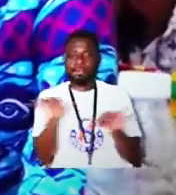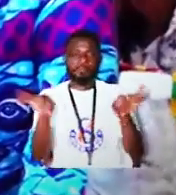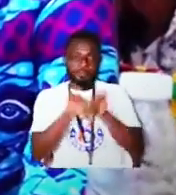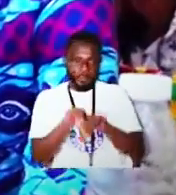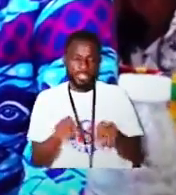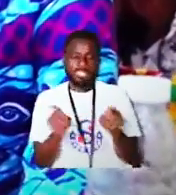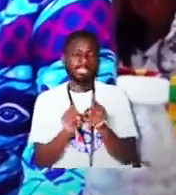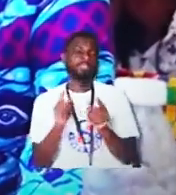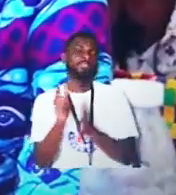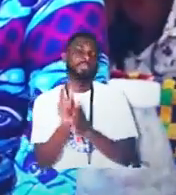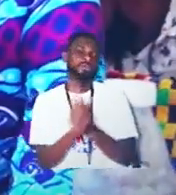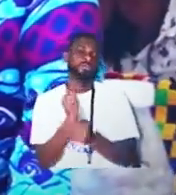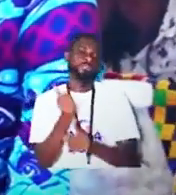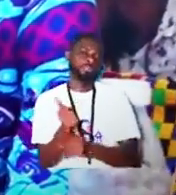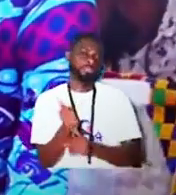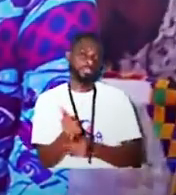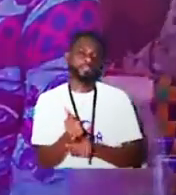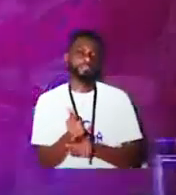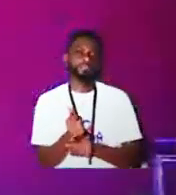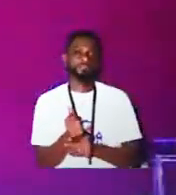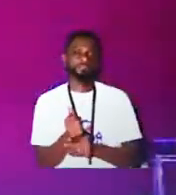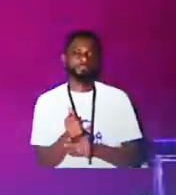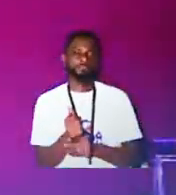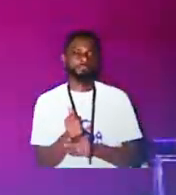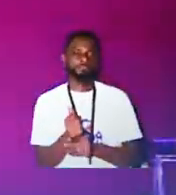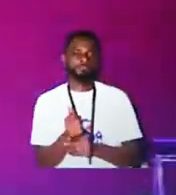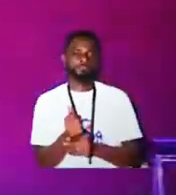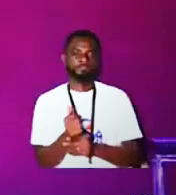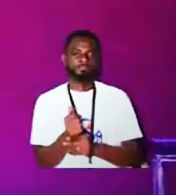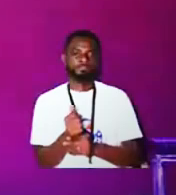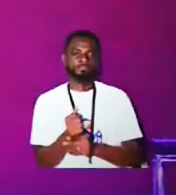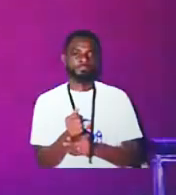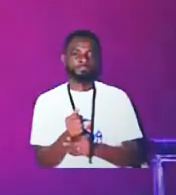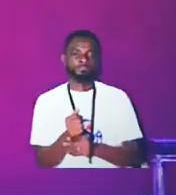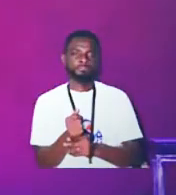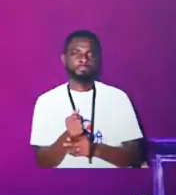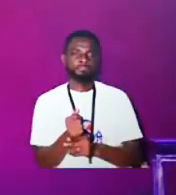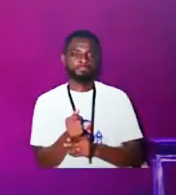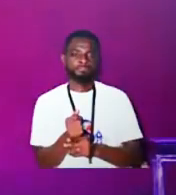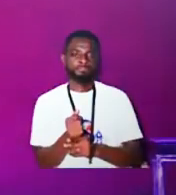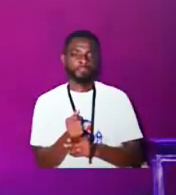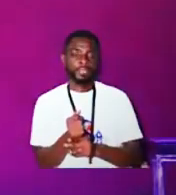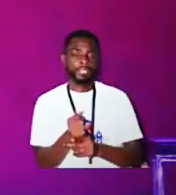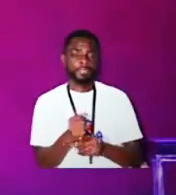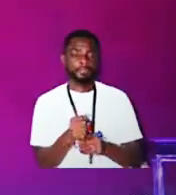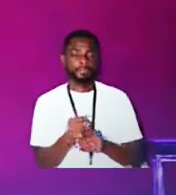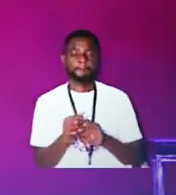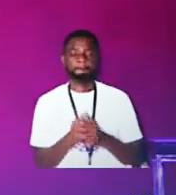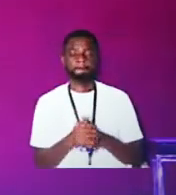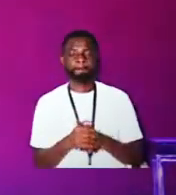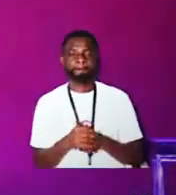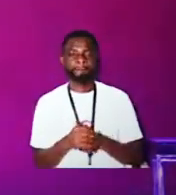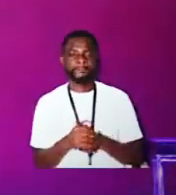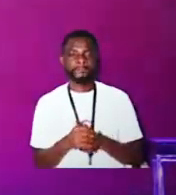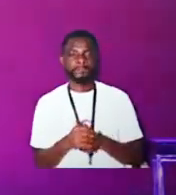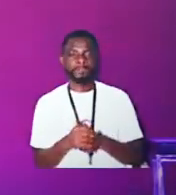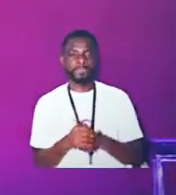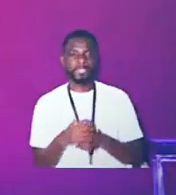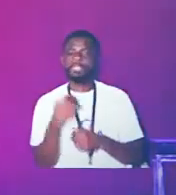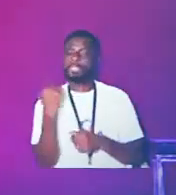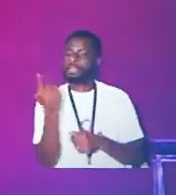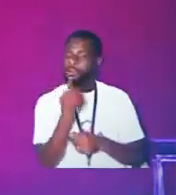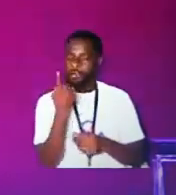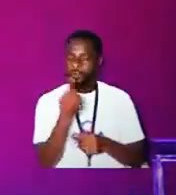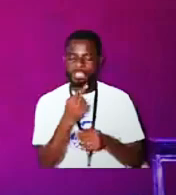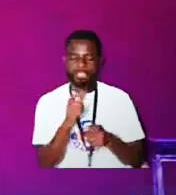itself. The one, the judiciary, is as important as the law. They can always read the